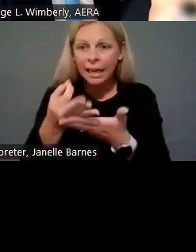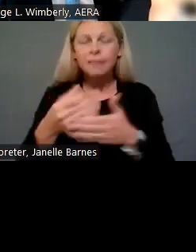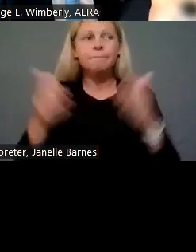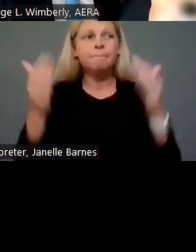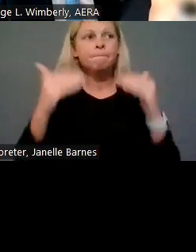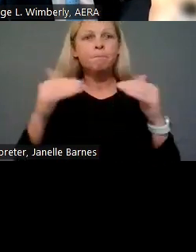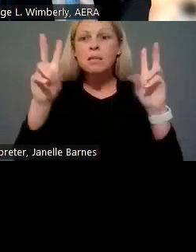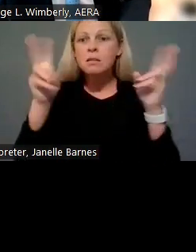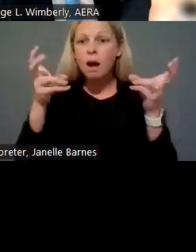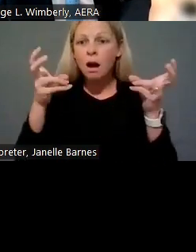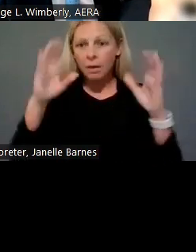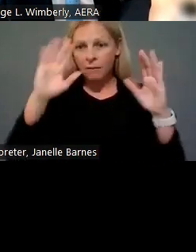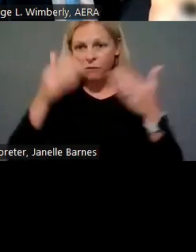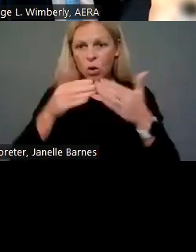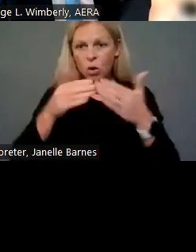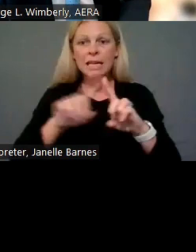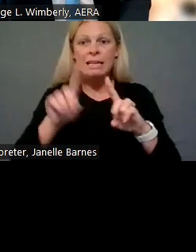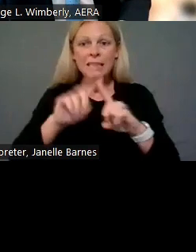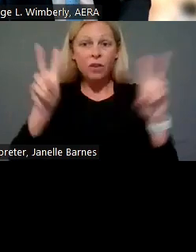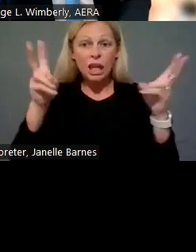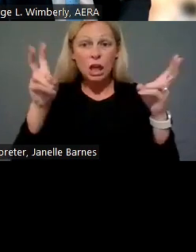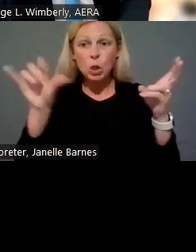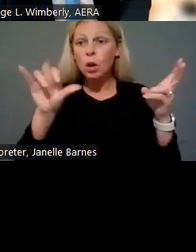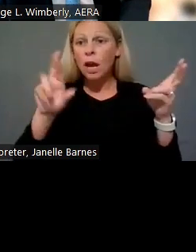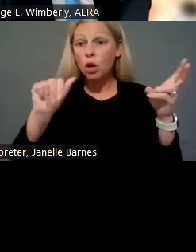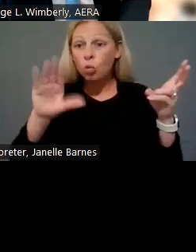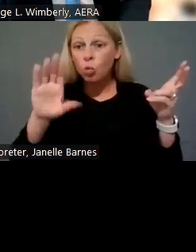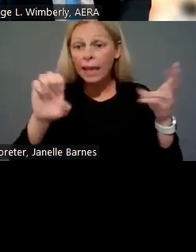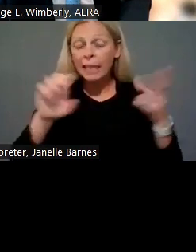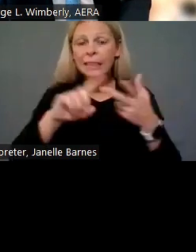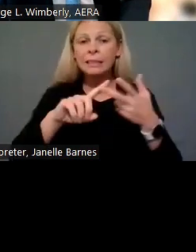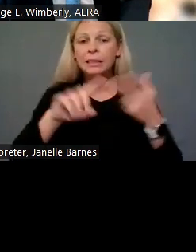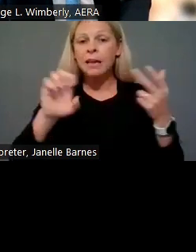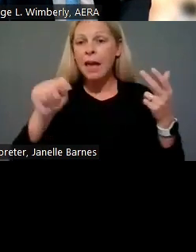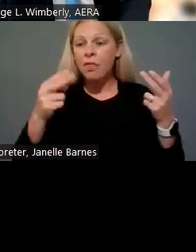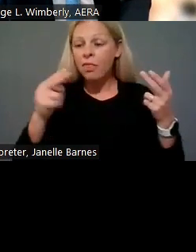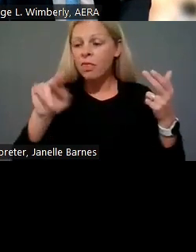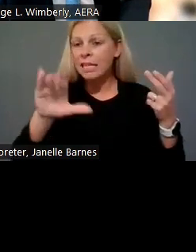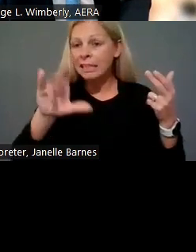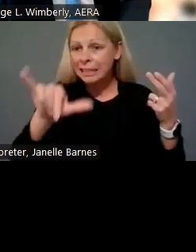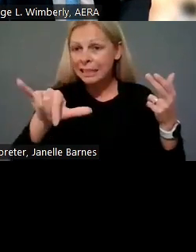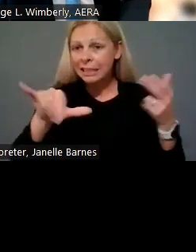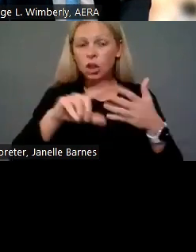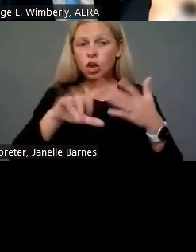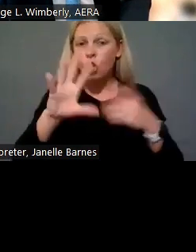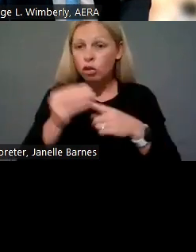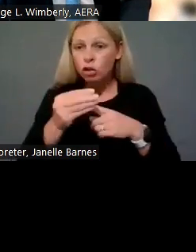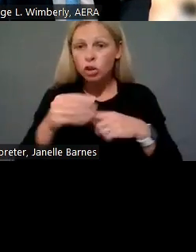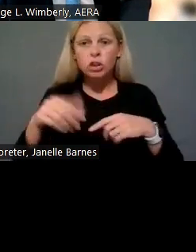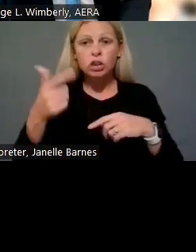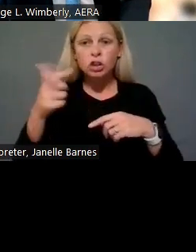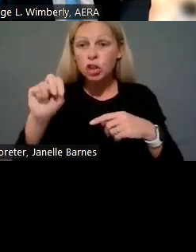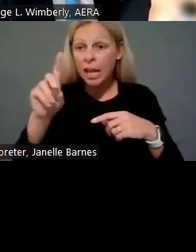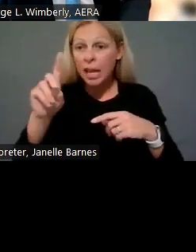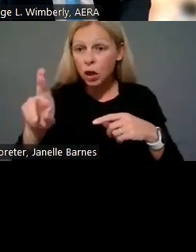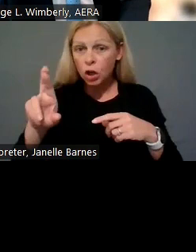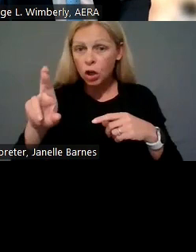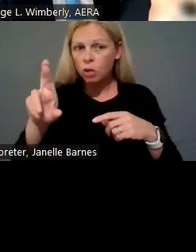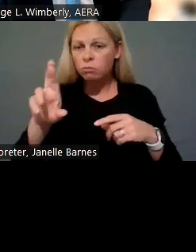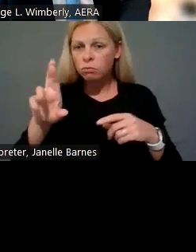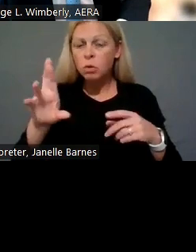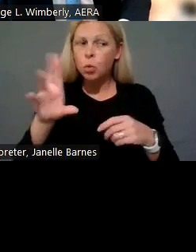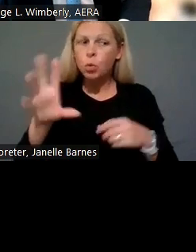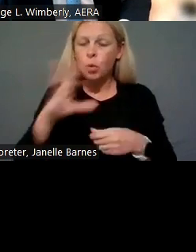issues by race, ethnicity, culture, gender, and within the